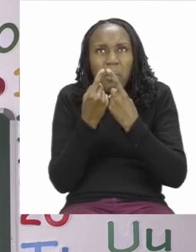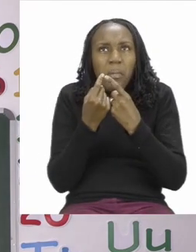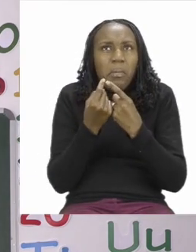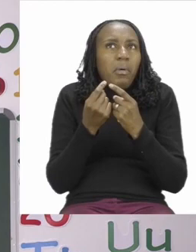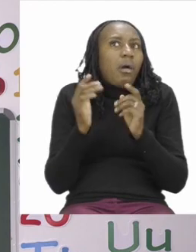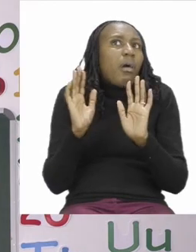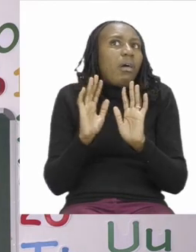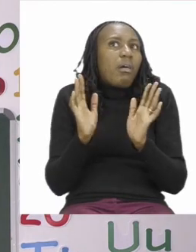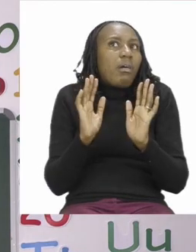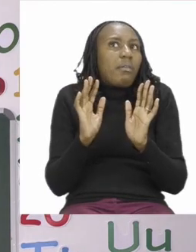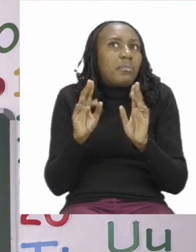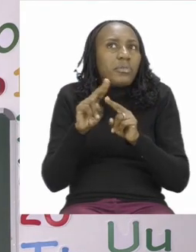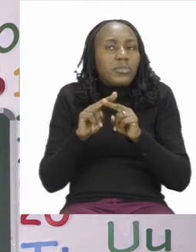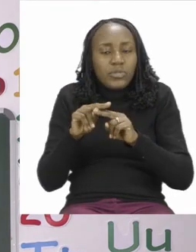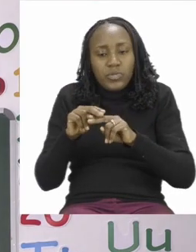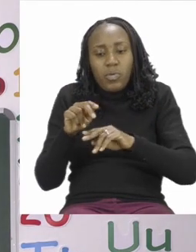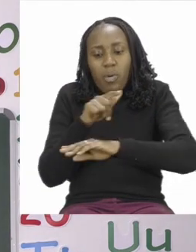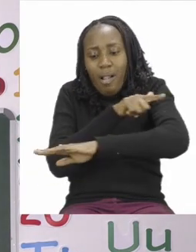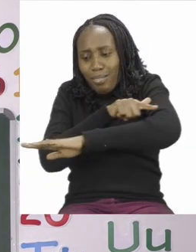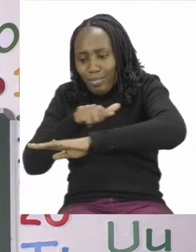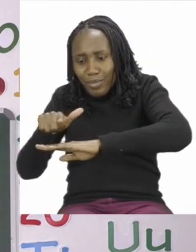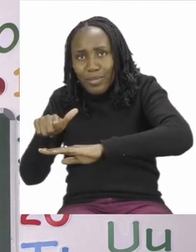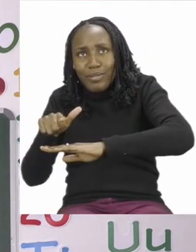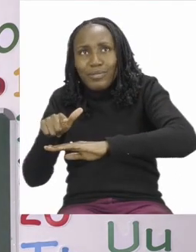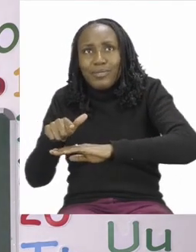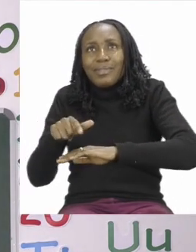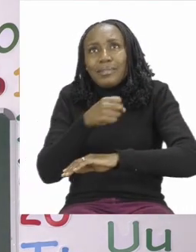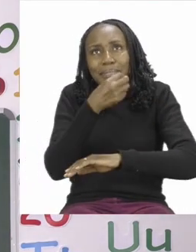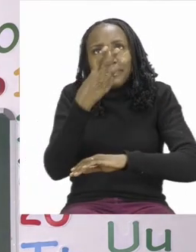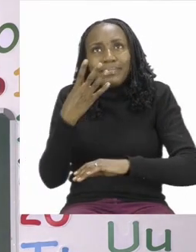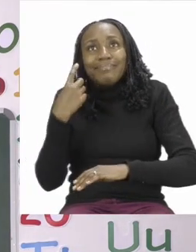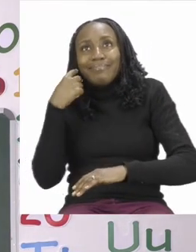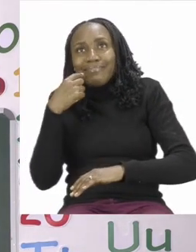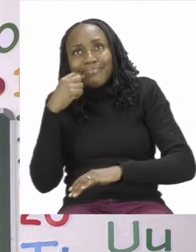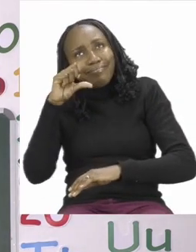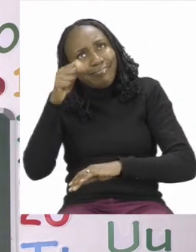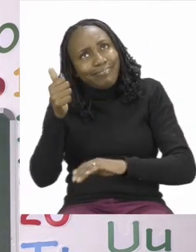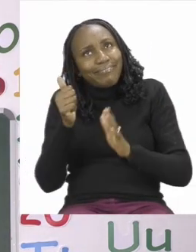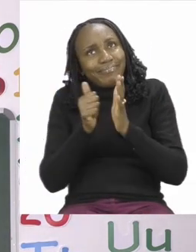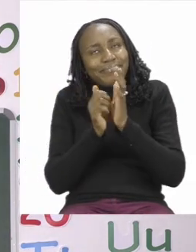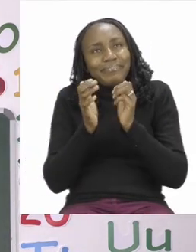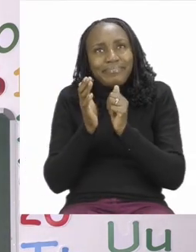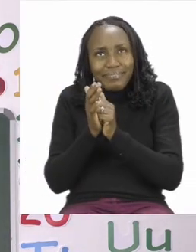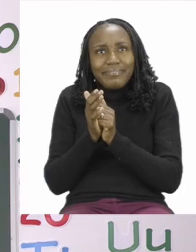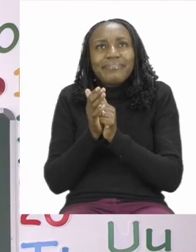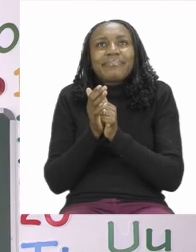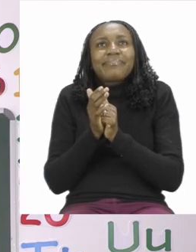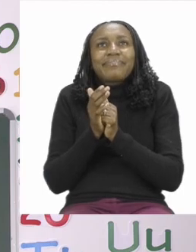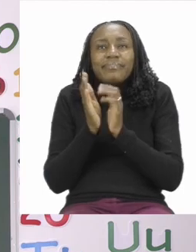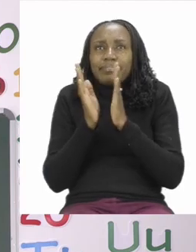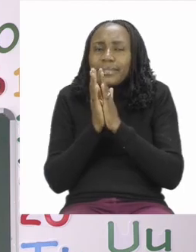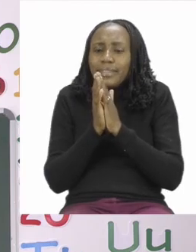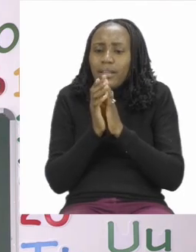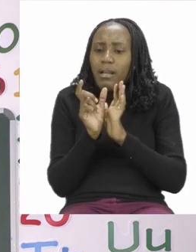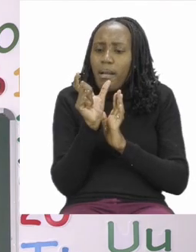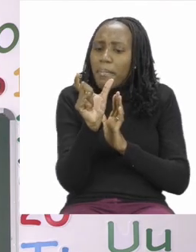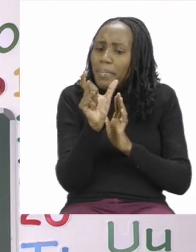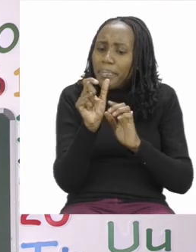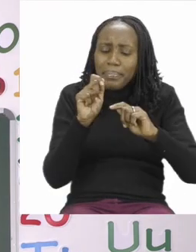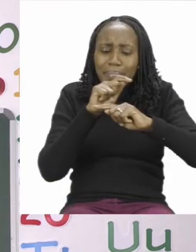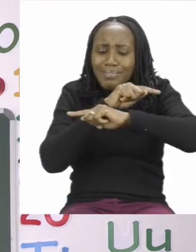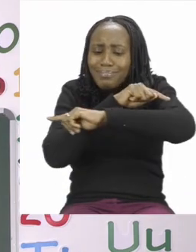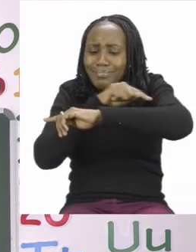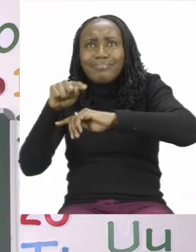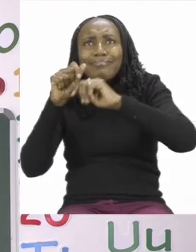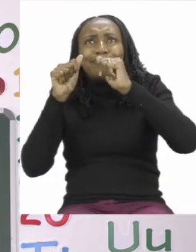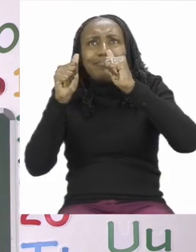are used for mathematics, English, and all the other subjects. Take your time, measure correctly, and